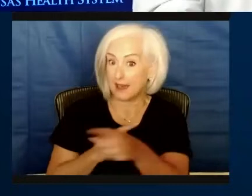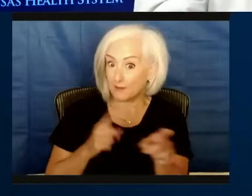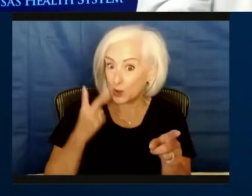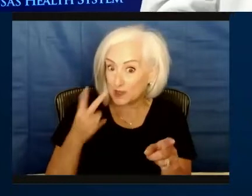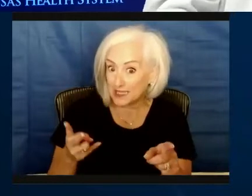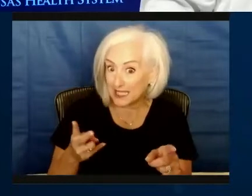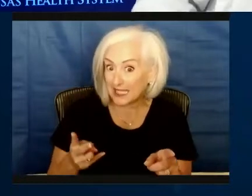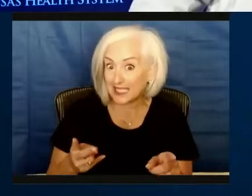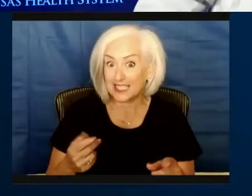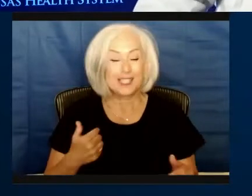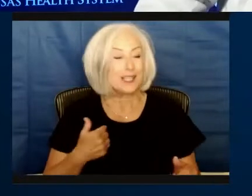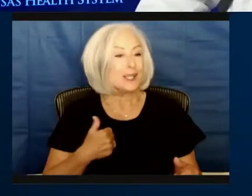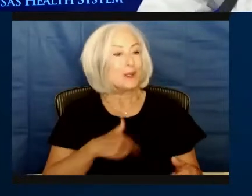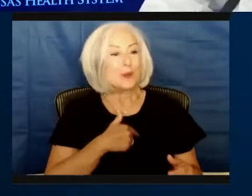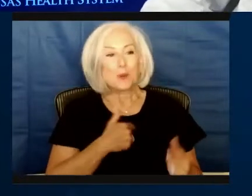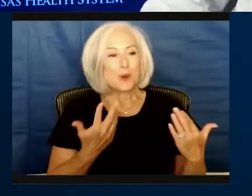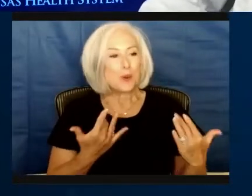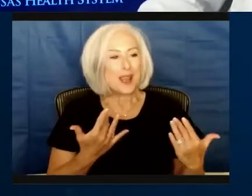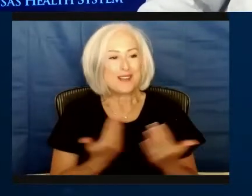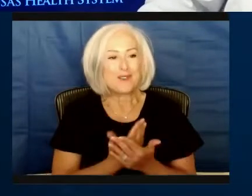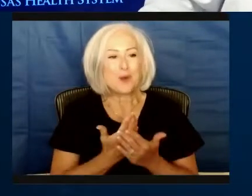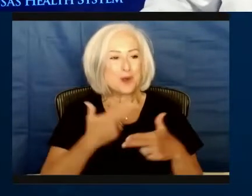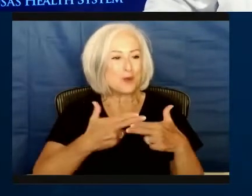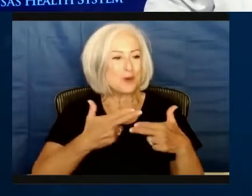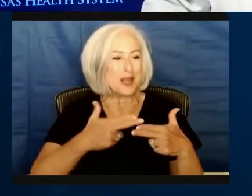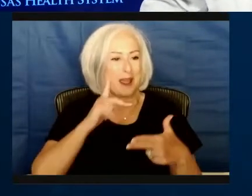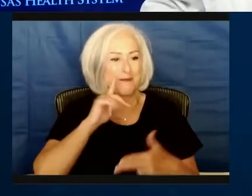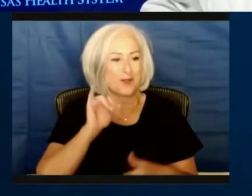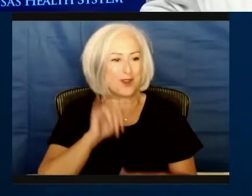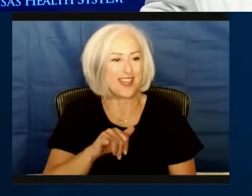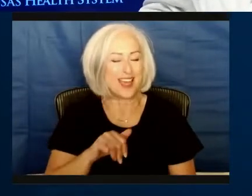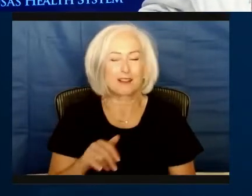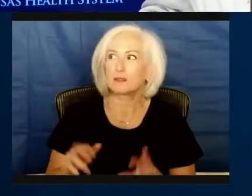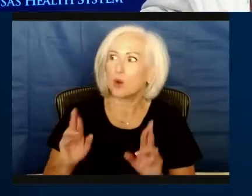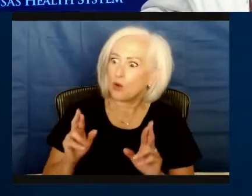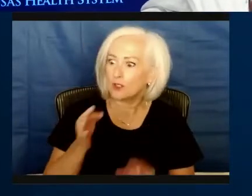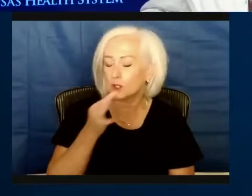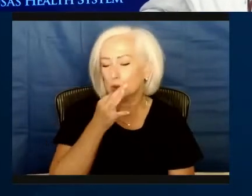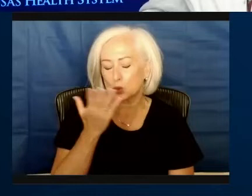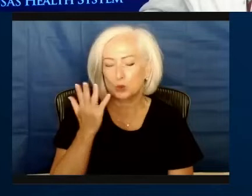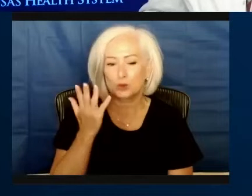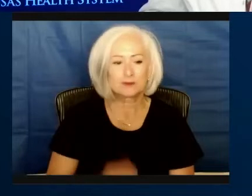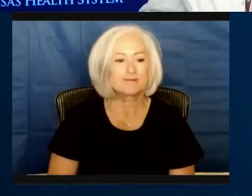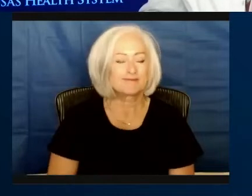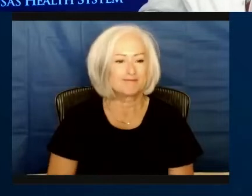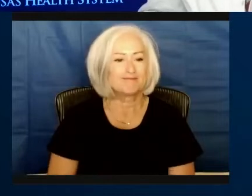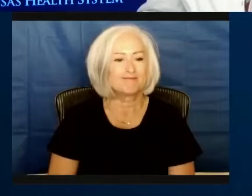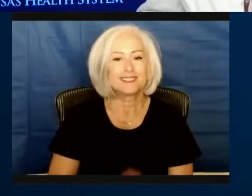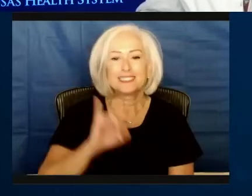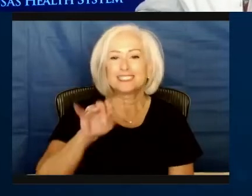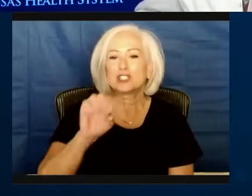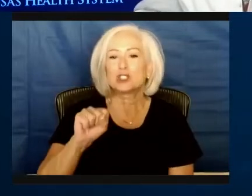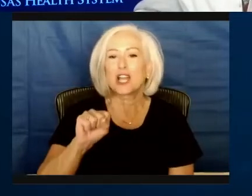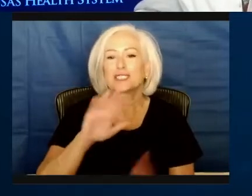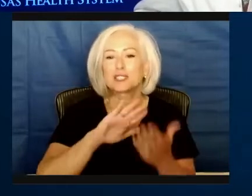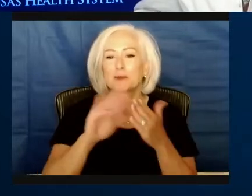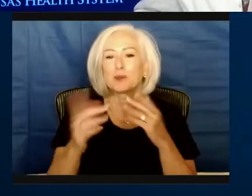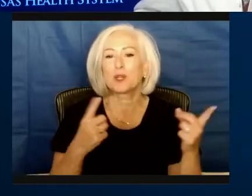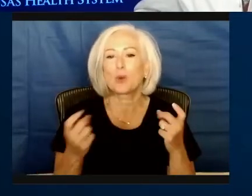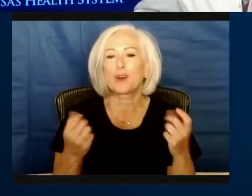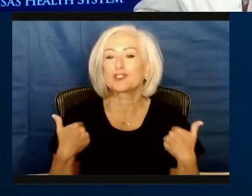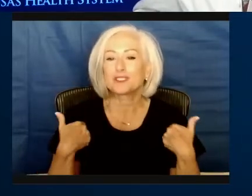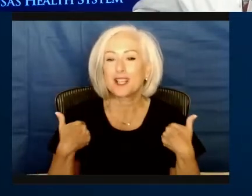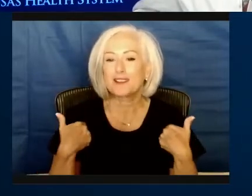name. I don't know when that will come, but hopefully soon. Yeah. All right, Jess, is there another community question you had? I do